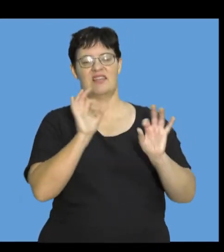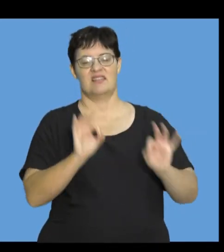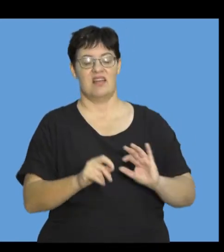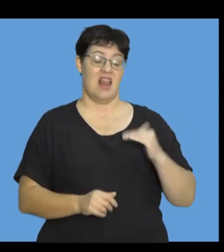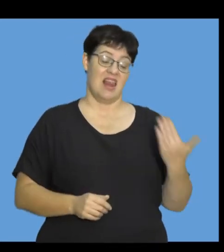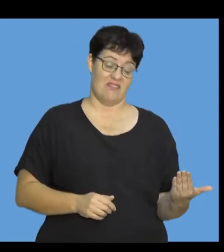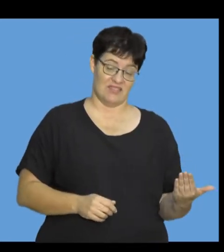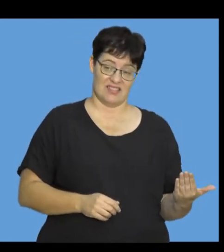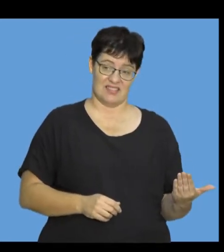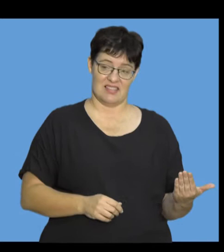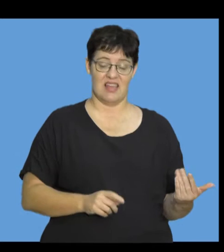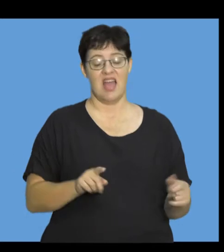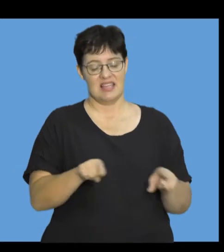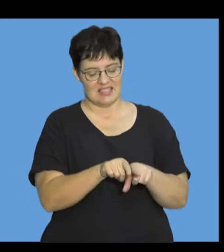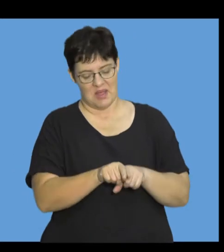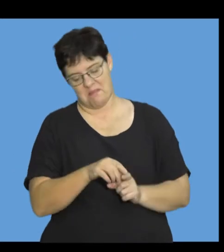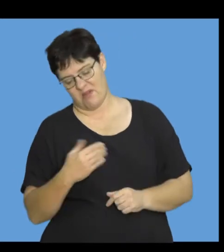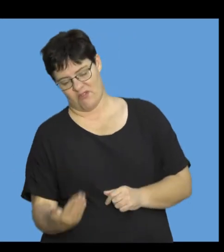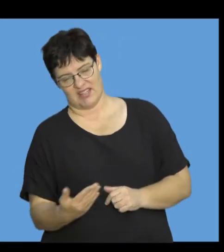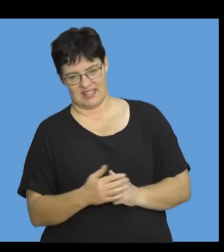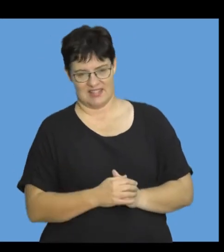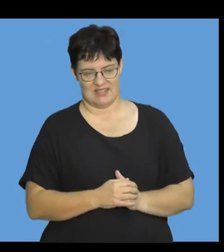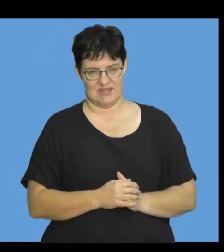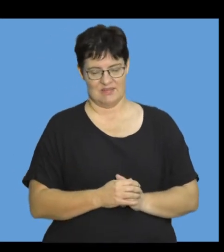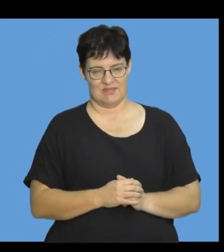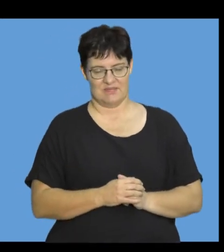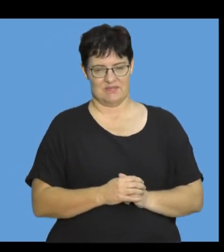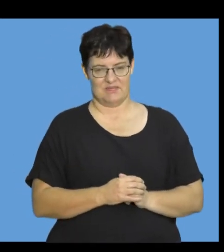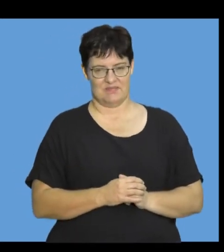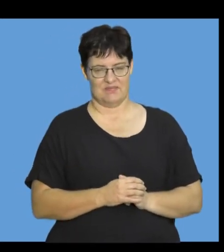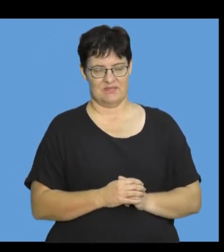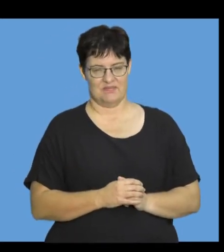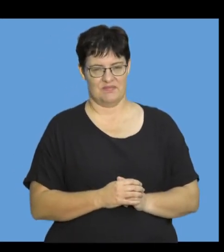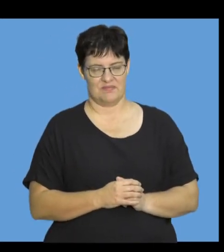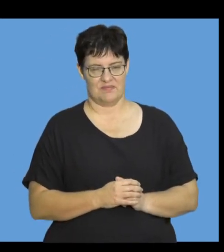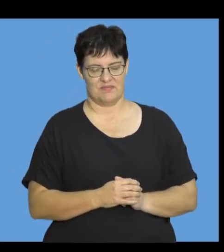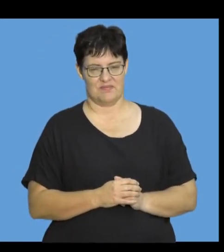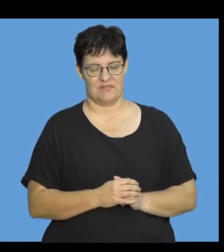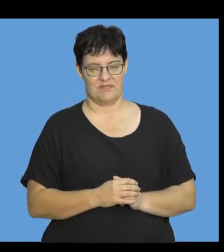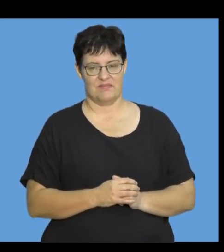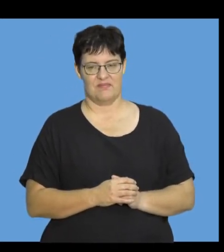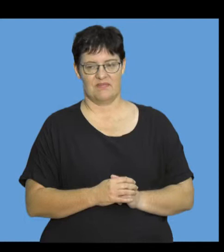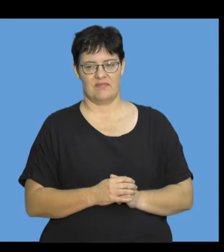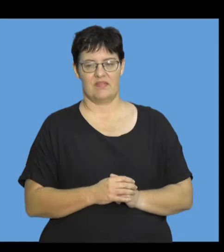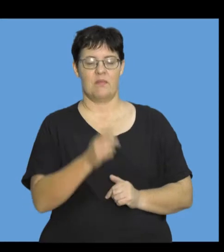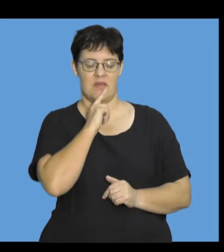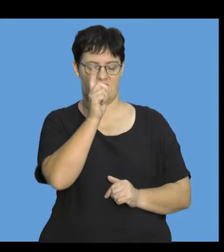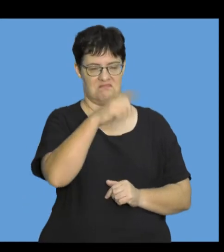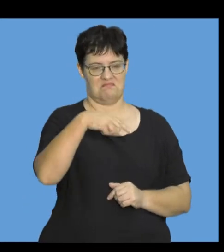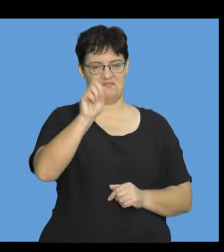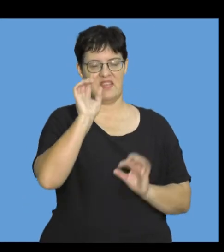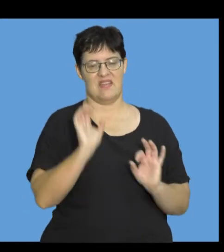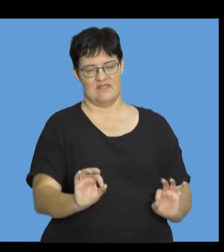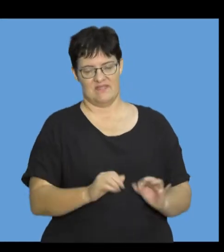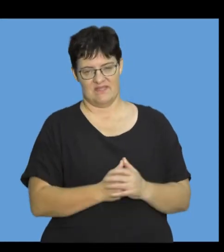my left-hand side is equals to my right-hand side, right? Therefore, my answer